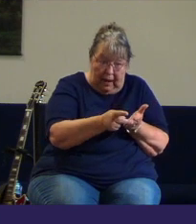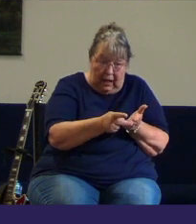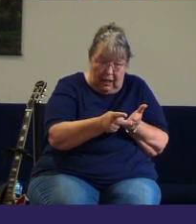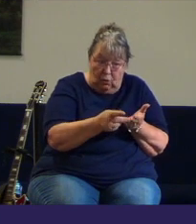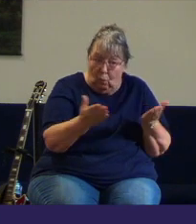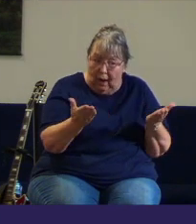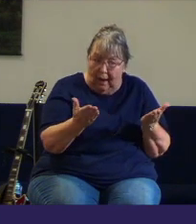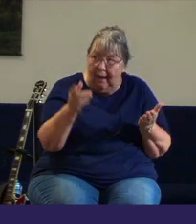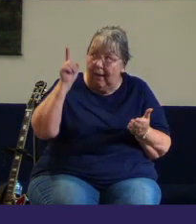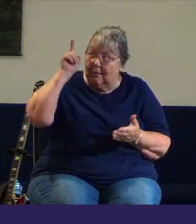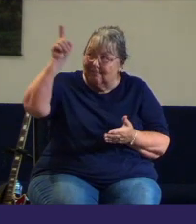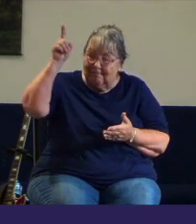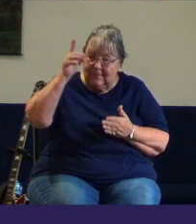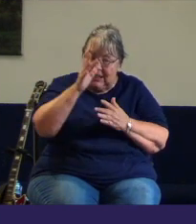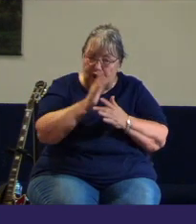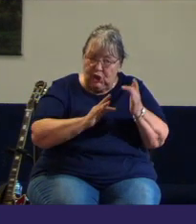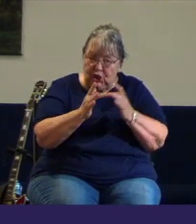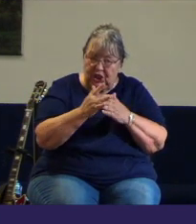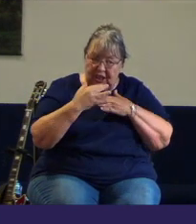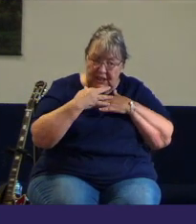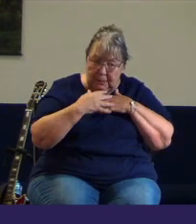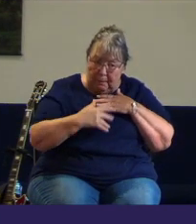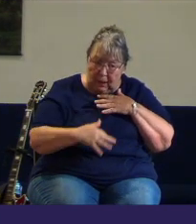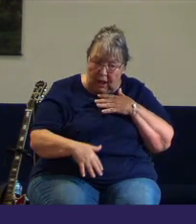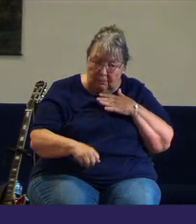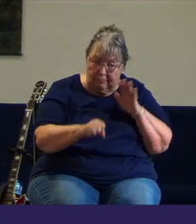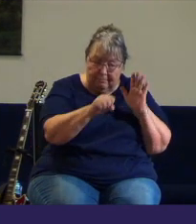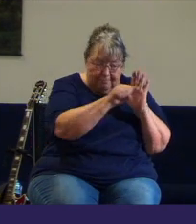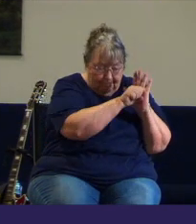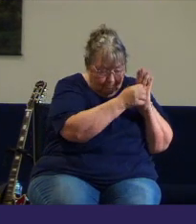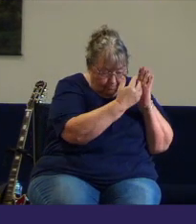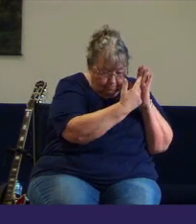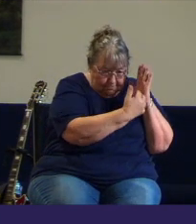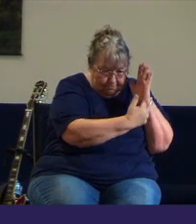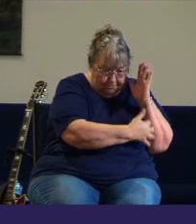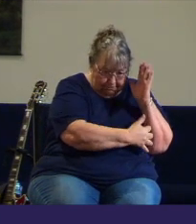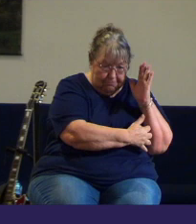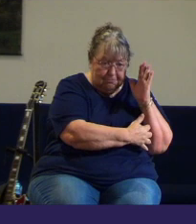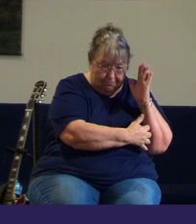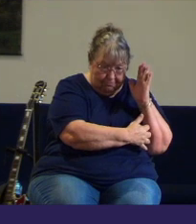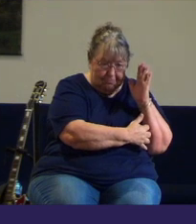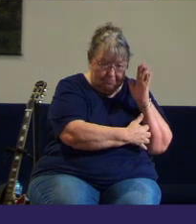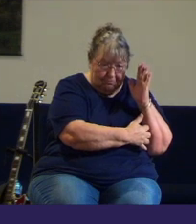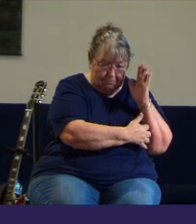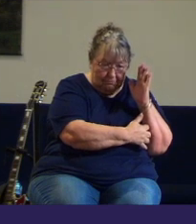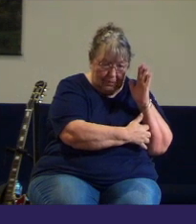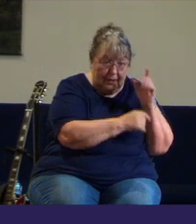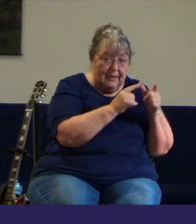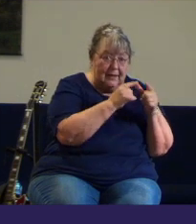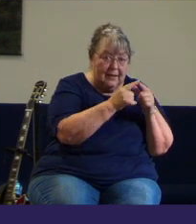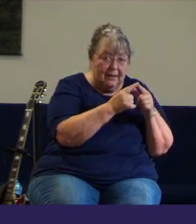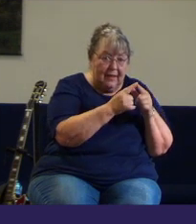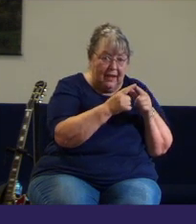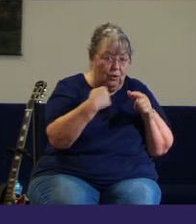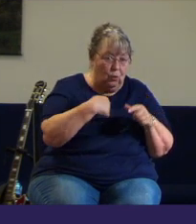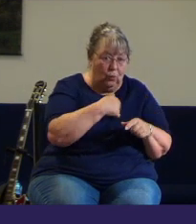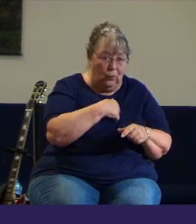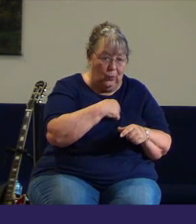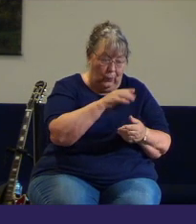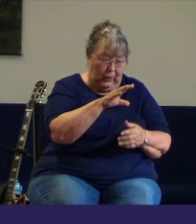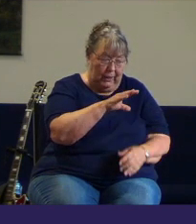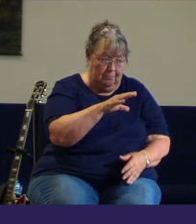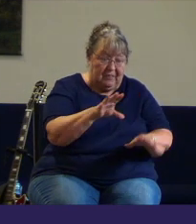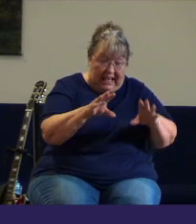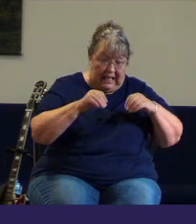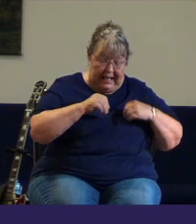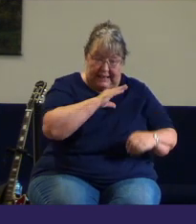paid, Jesus reconnected the possibility of reconnecting us back to the Father. And so he offers redemption. And